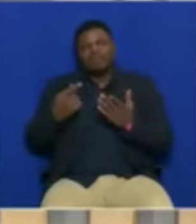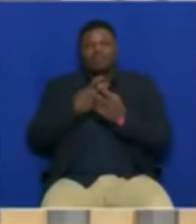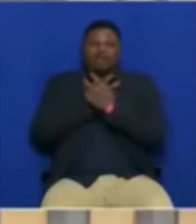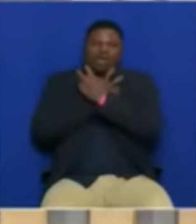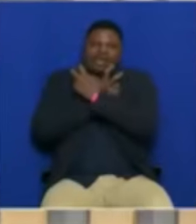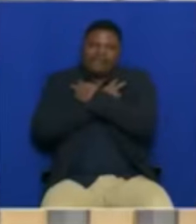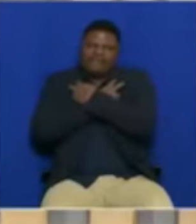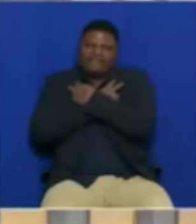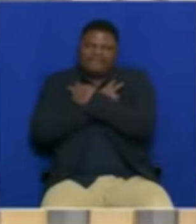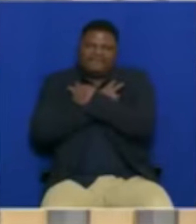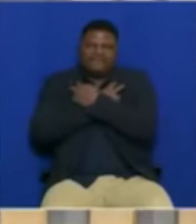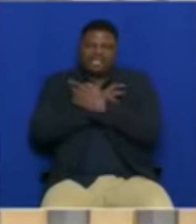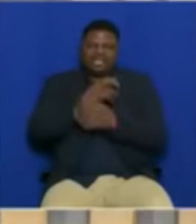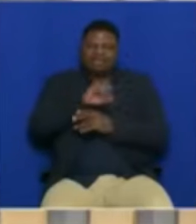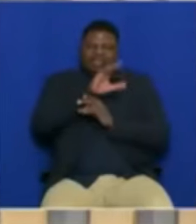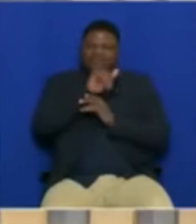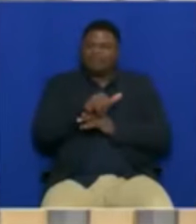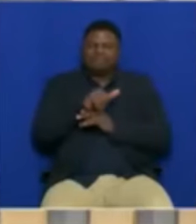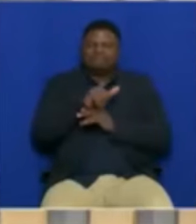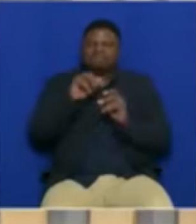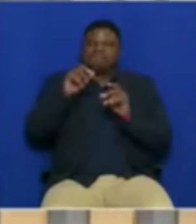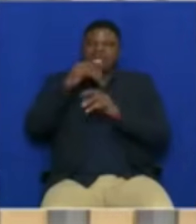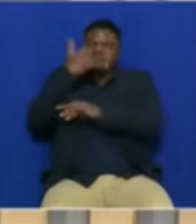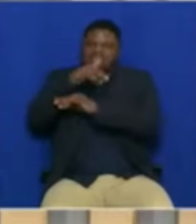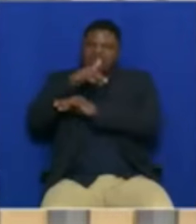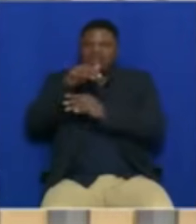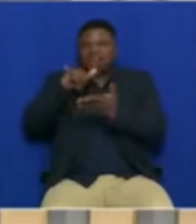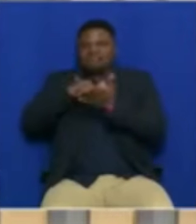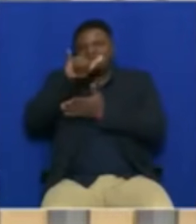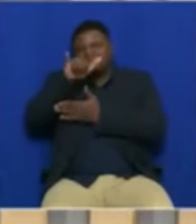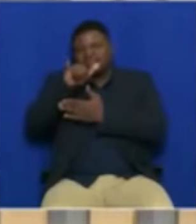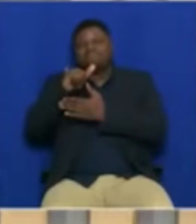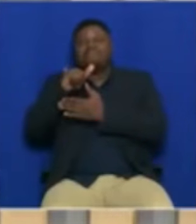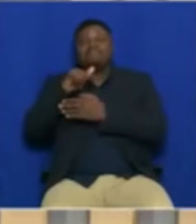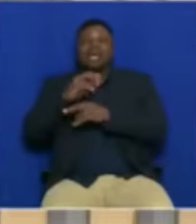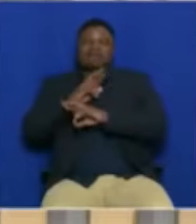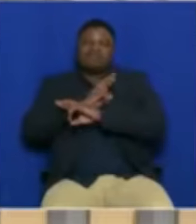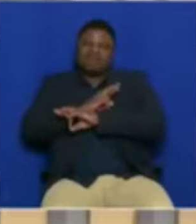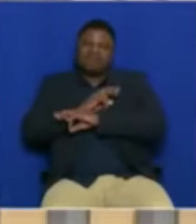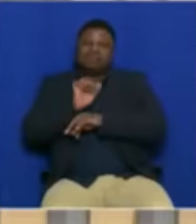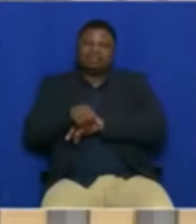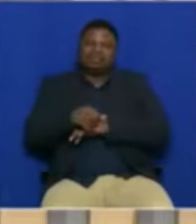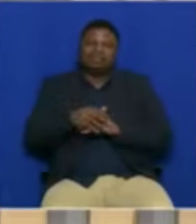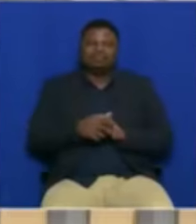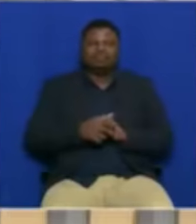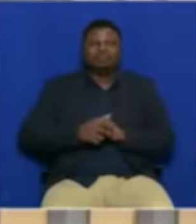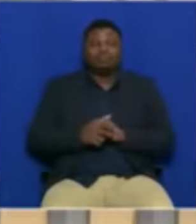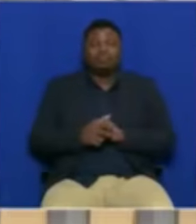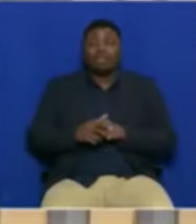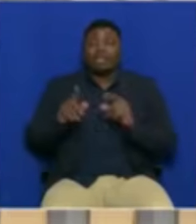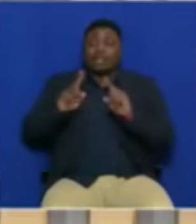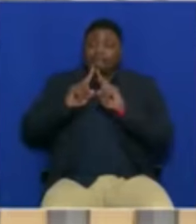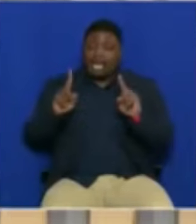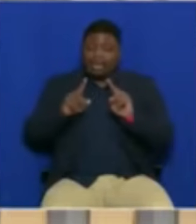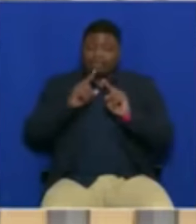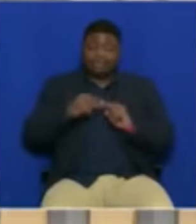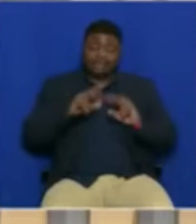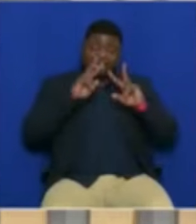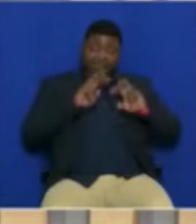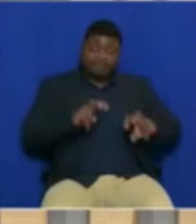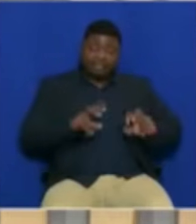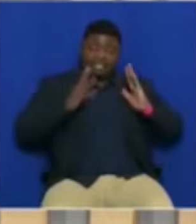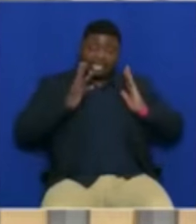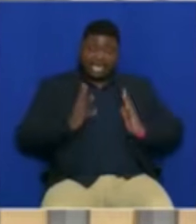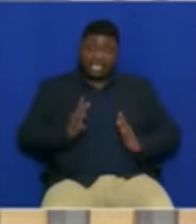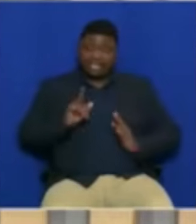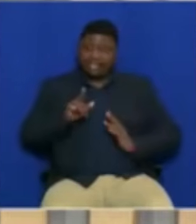The investigation starts, preliminary investigation. Obviously, as an investigator, as I explained, that when